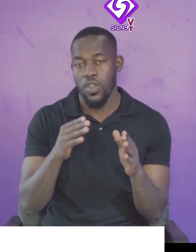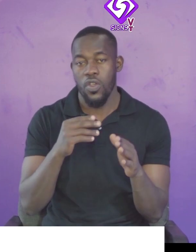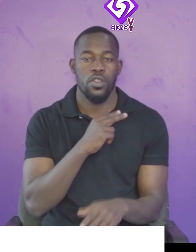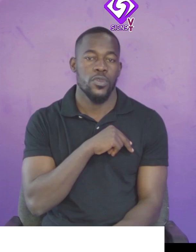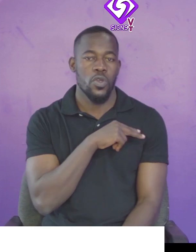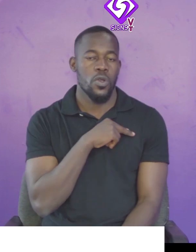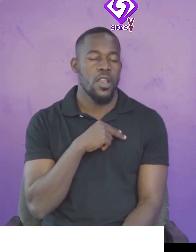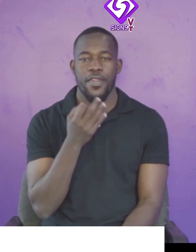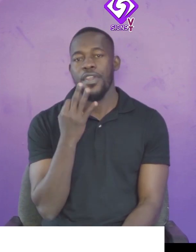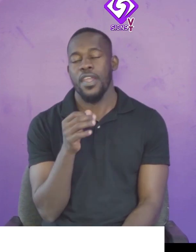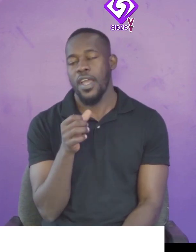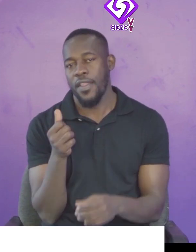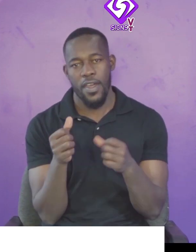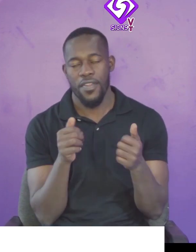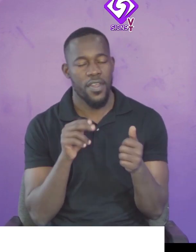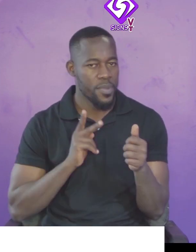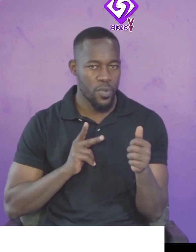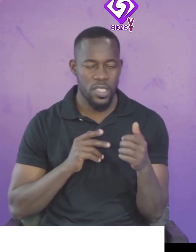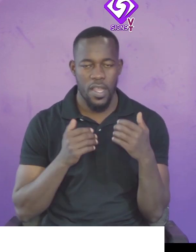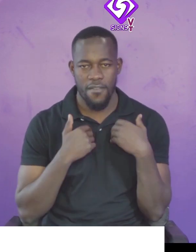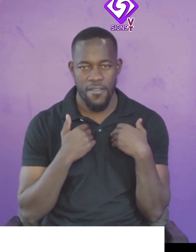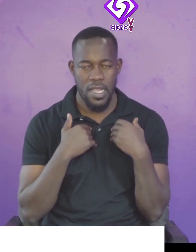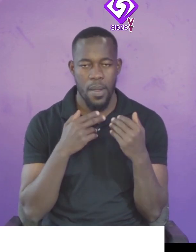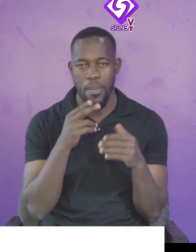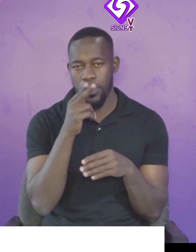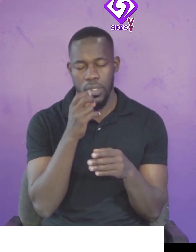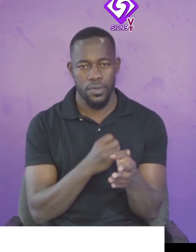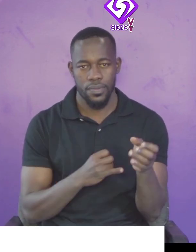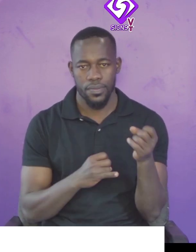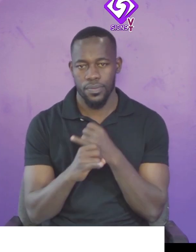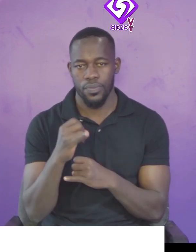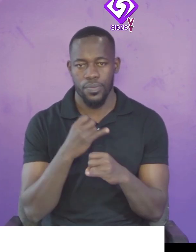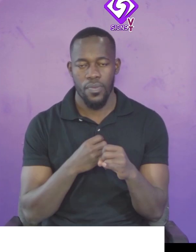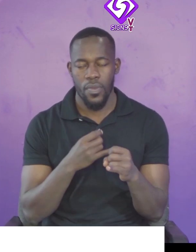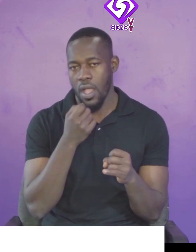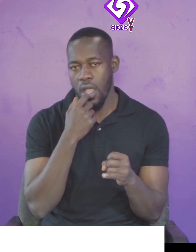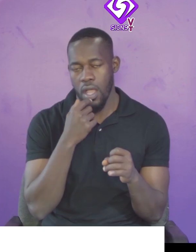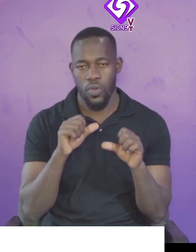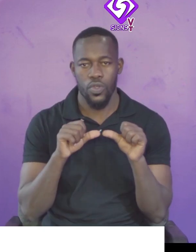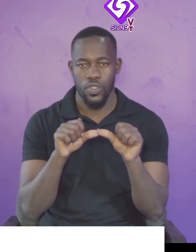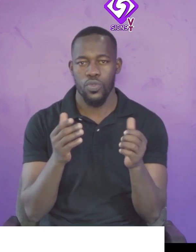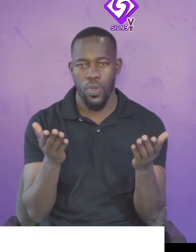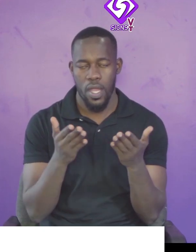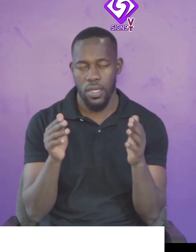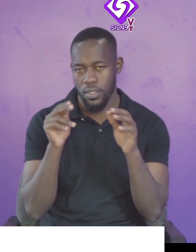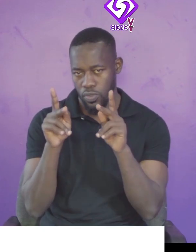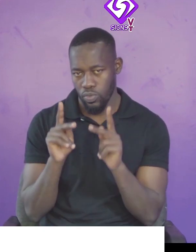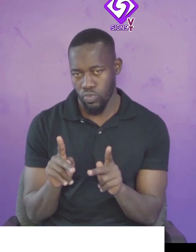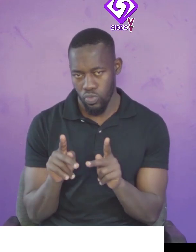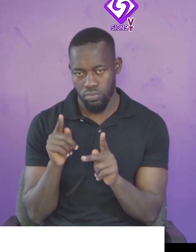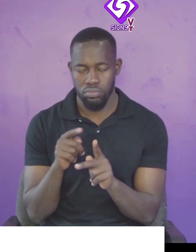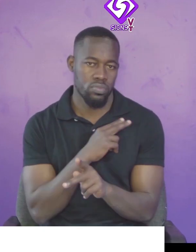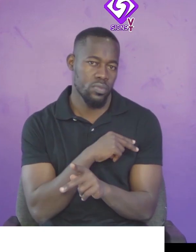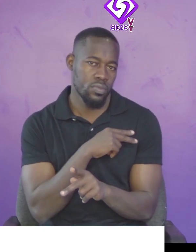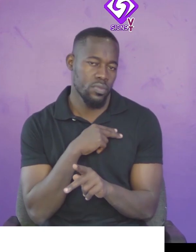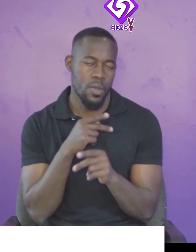3 other individuals with gunshot injuries are being treated at Jaramogi Oginga Odinga in Kisumu, while